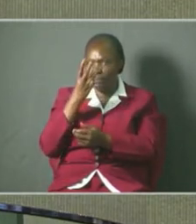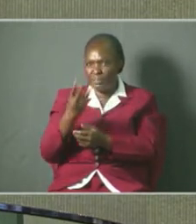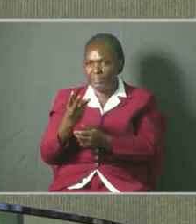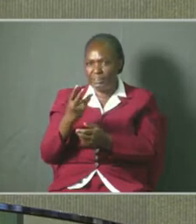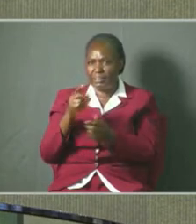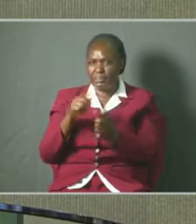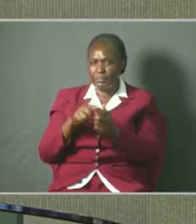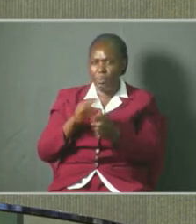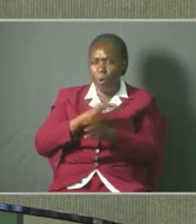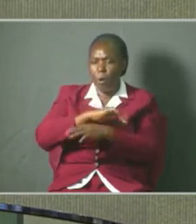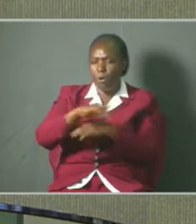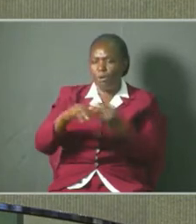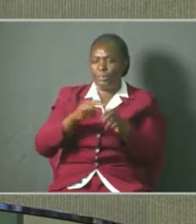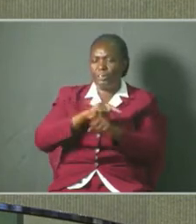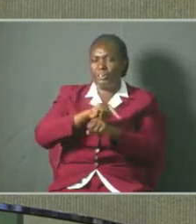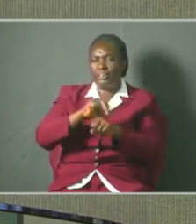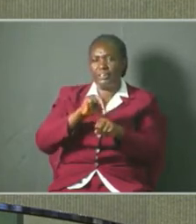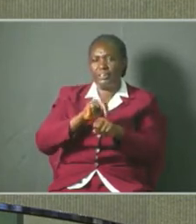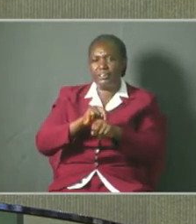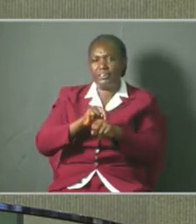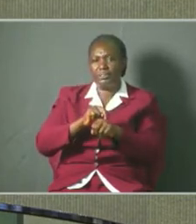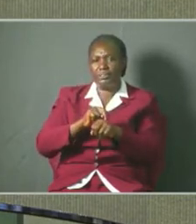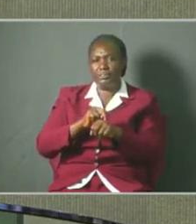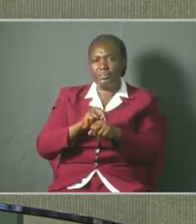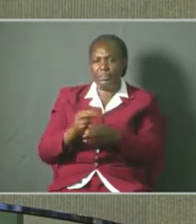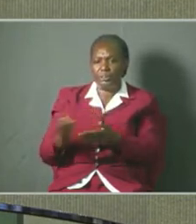in the ending of this world.